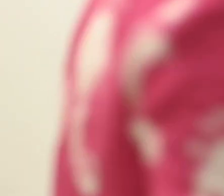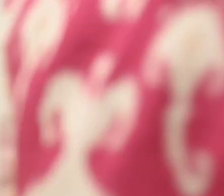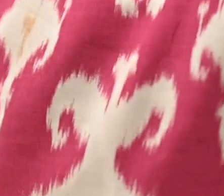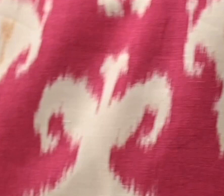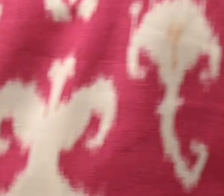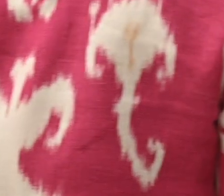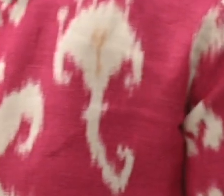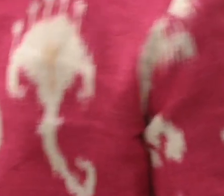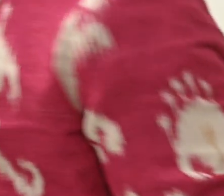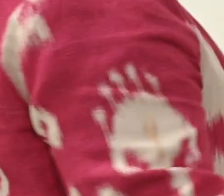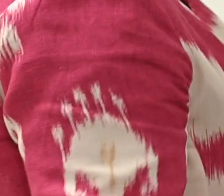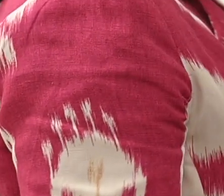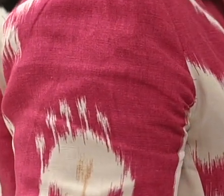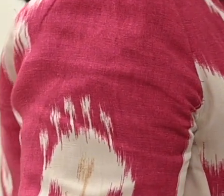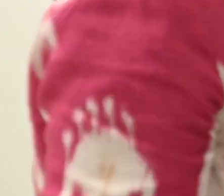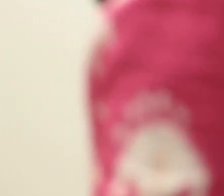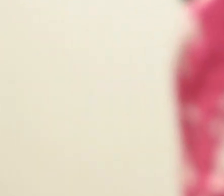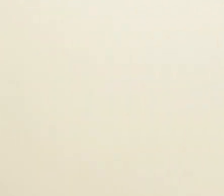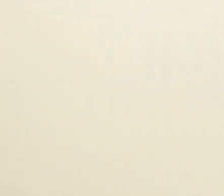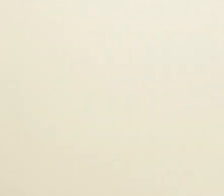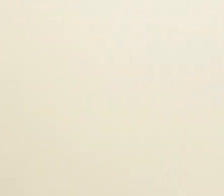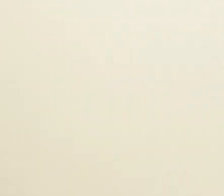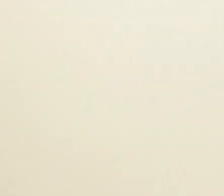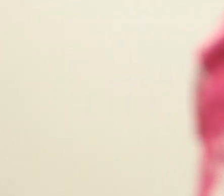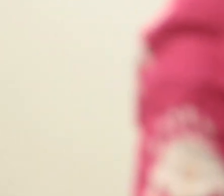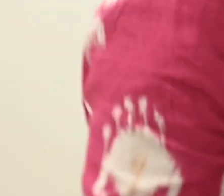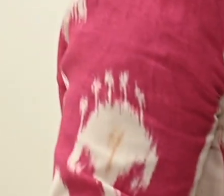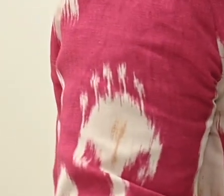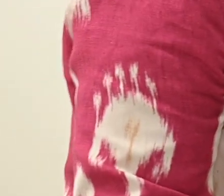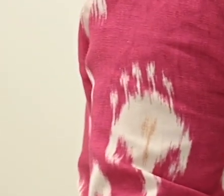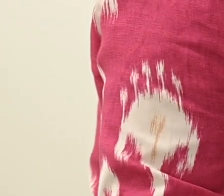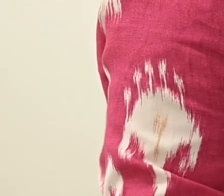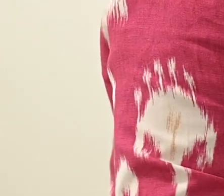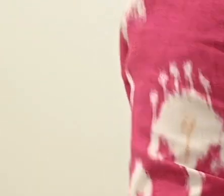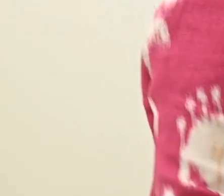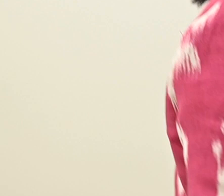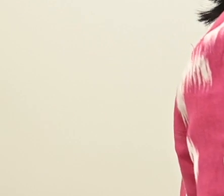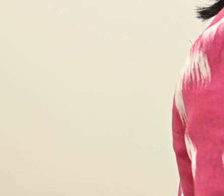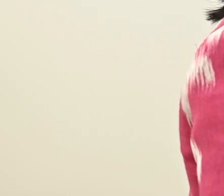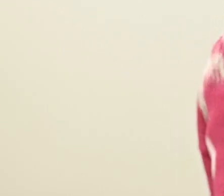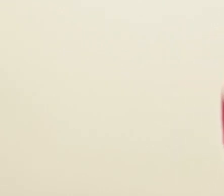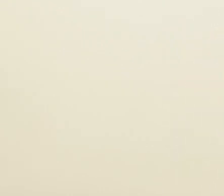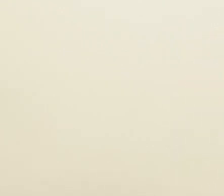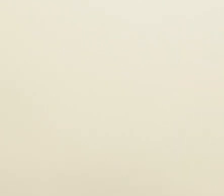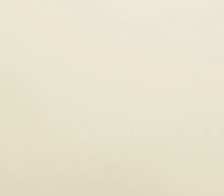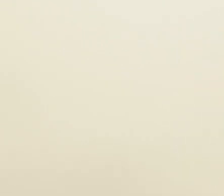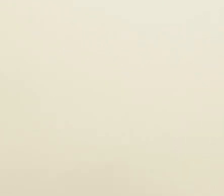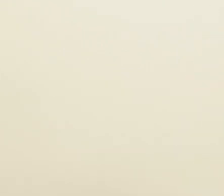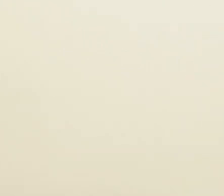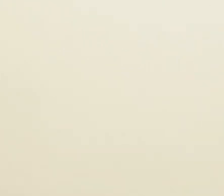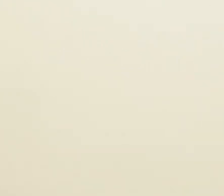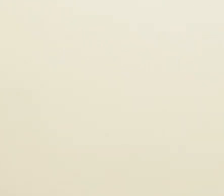thoughts in terms of like what came up in your conversations, what were